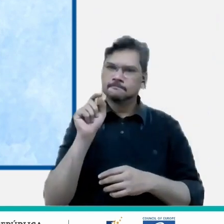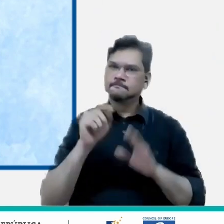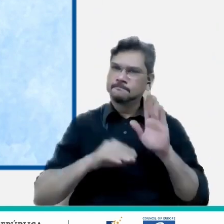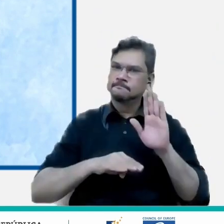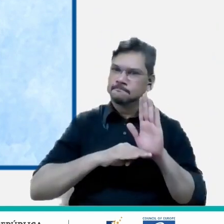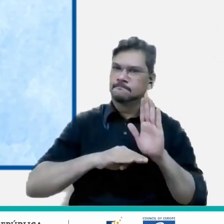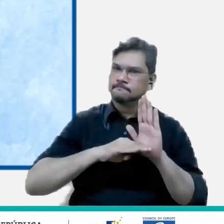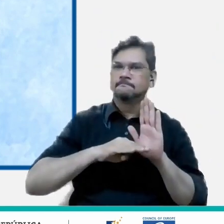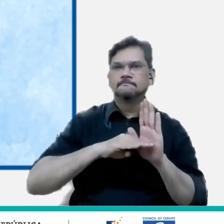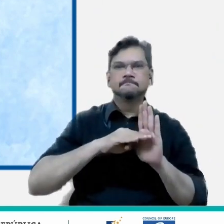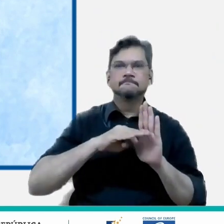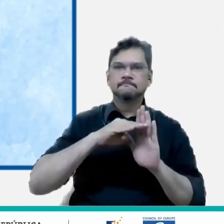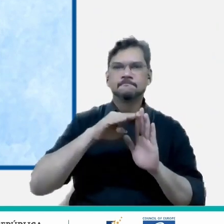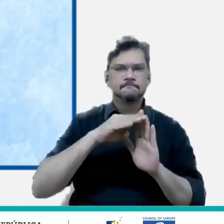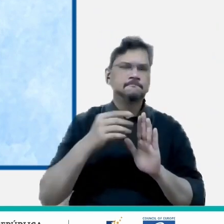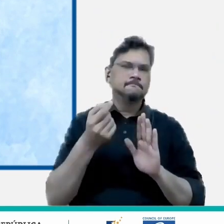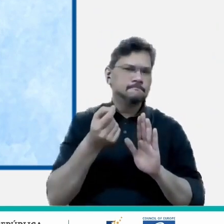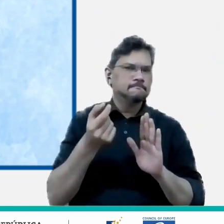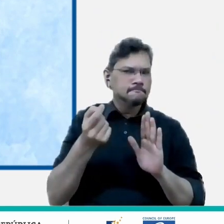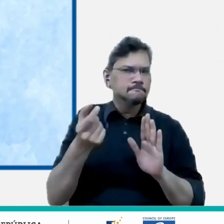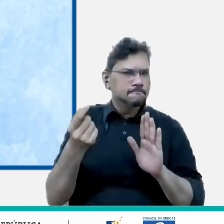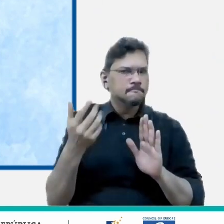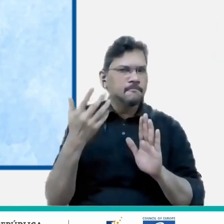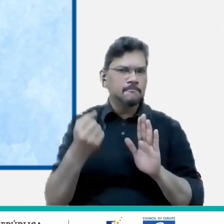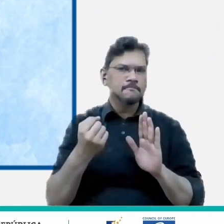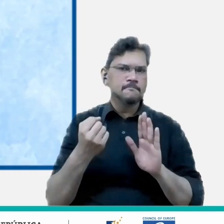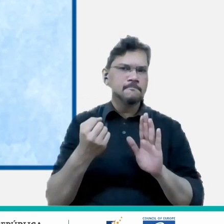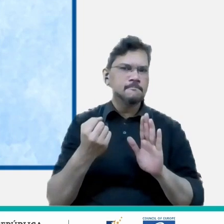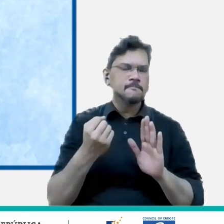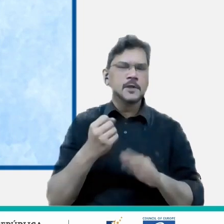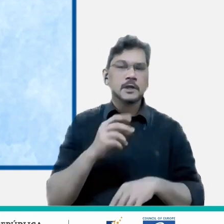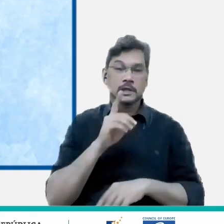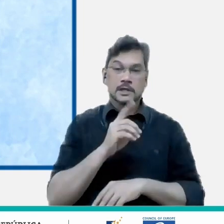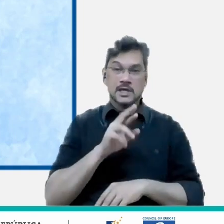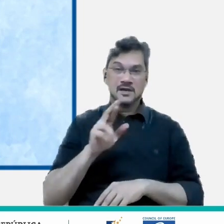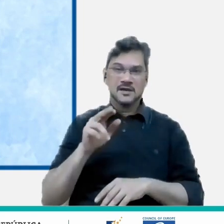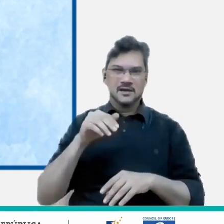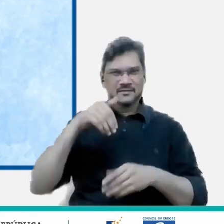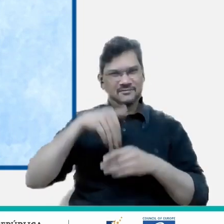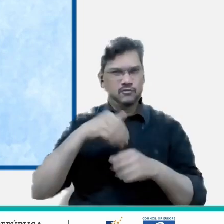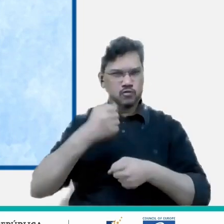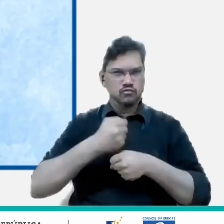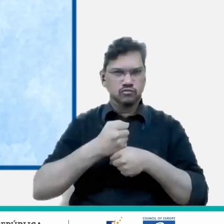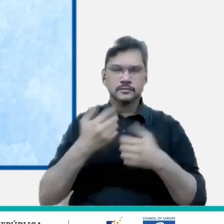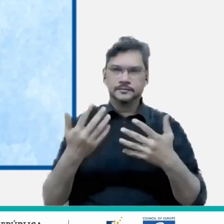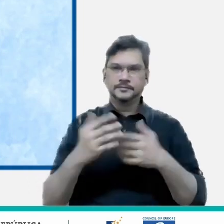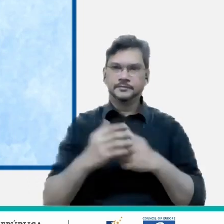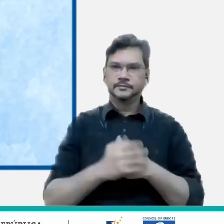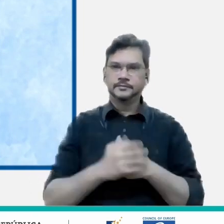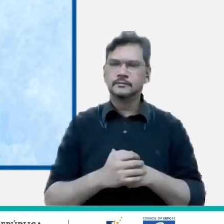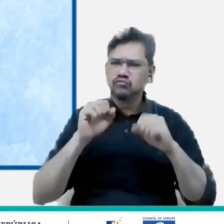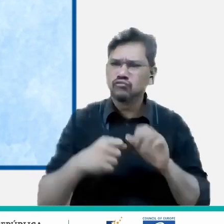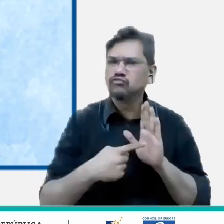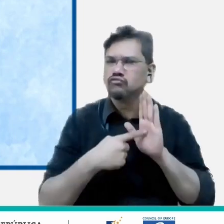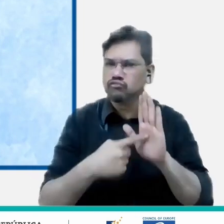efforts on disaster risk management. And let me take you through, if I can very briefly, a couple of examples per